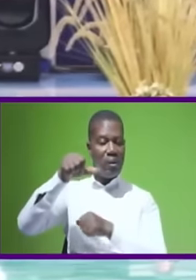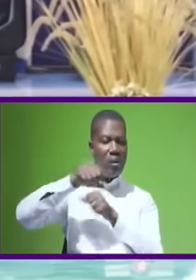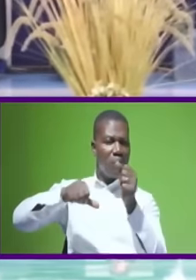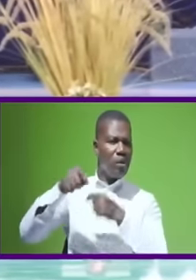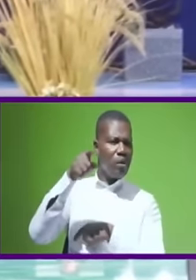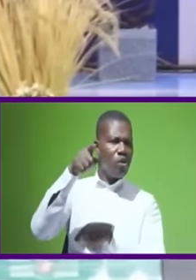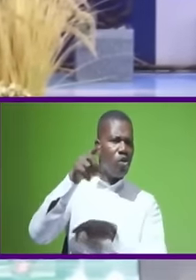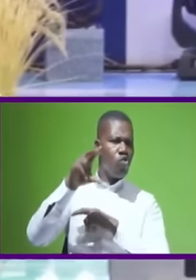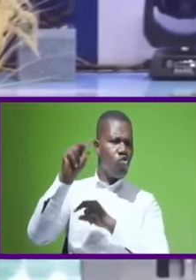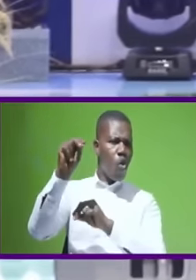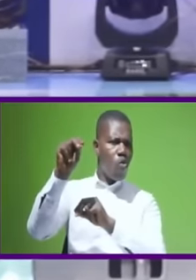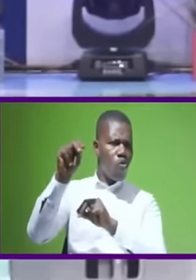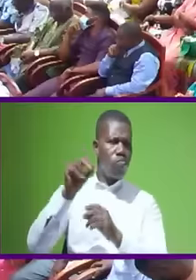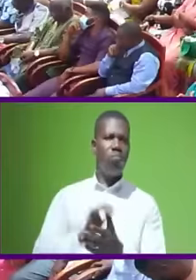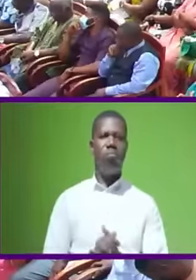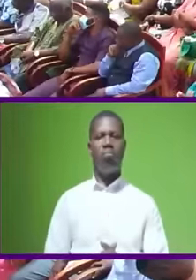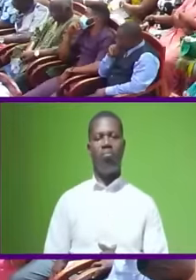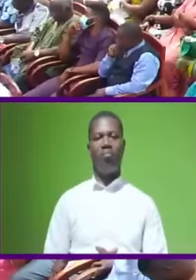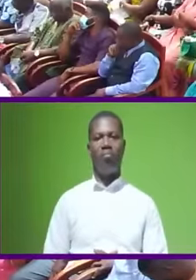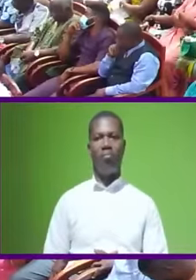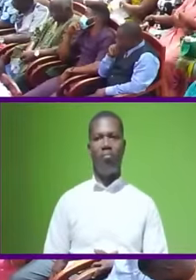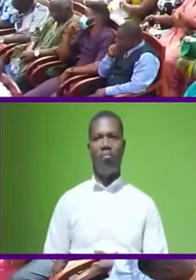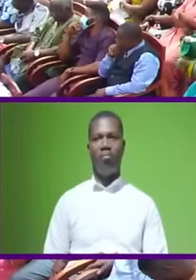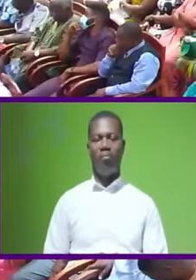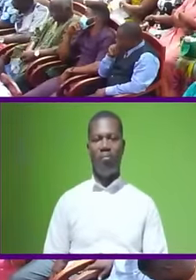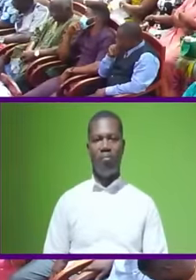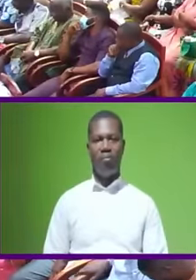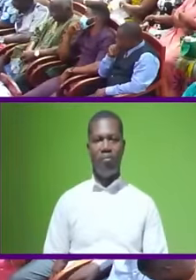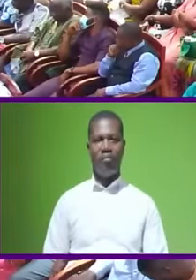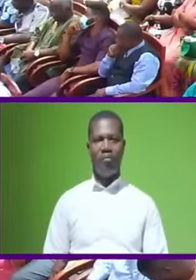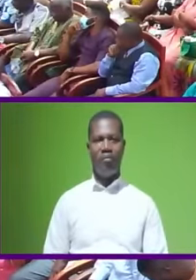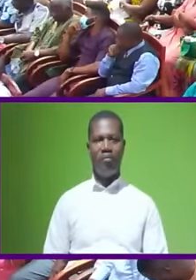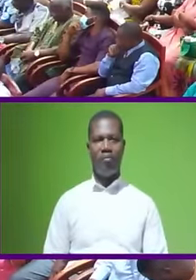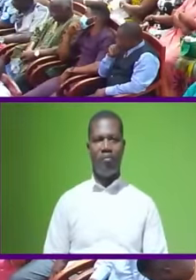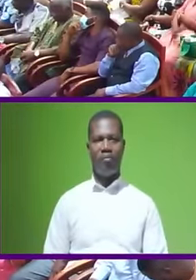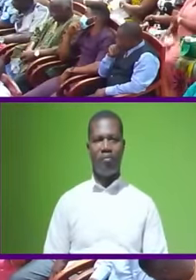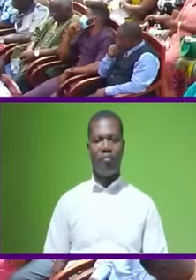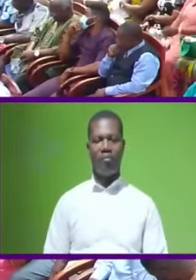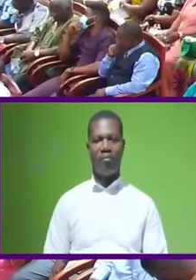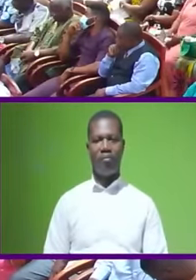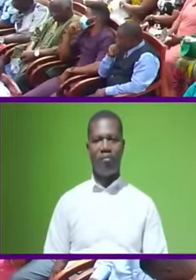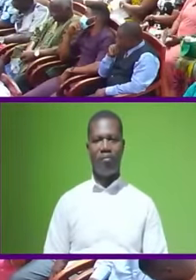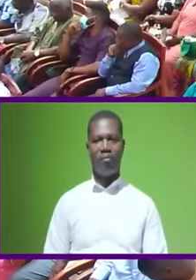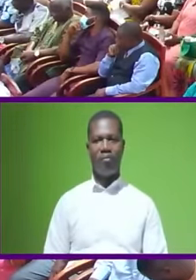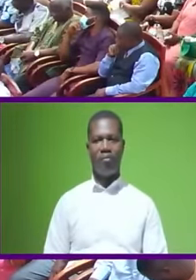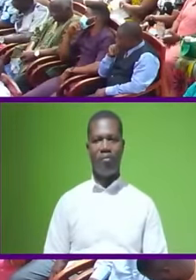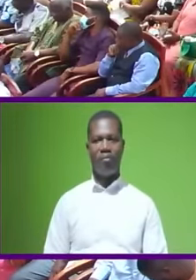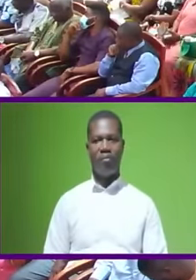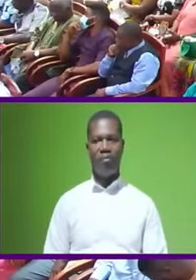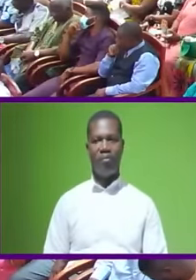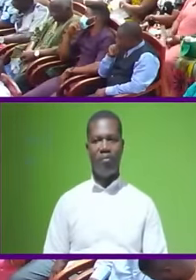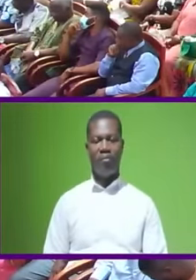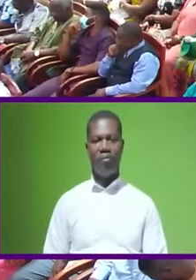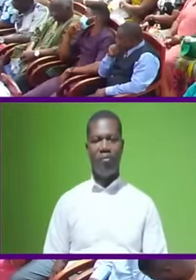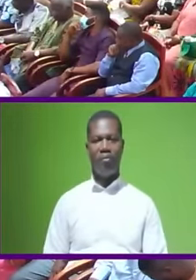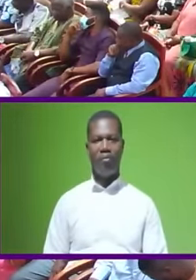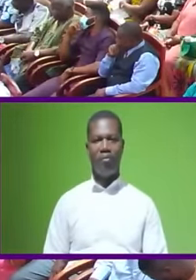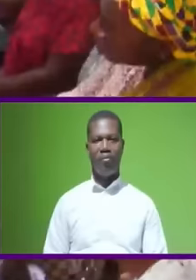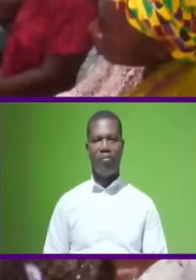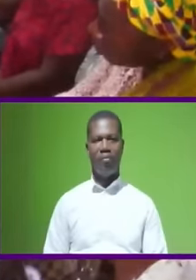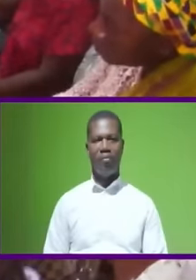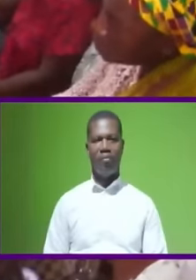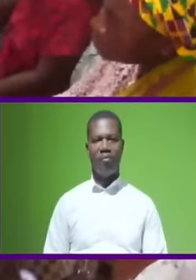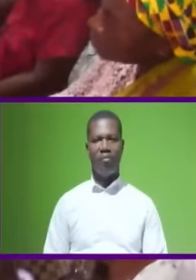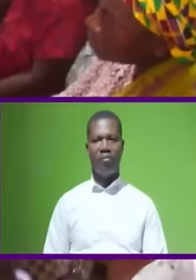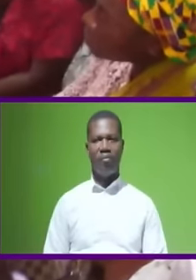So my mission and purpose for meeting on day one is what we continue with our work. I haven't changed or had